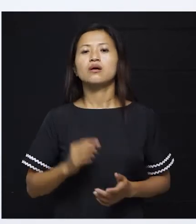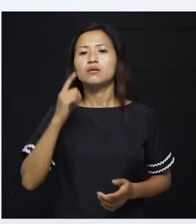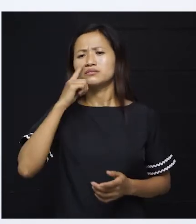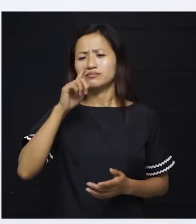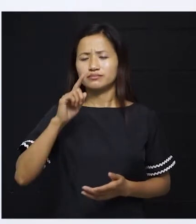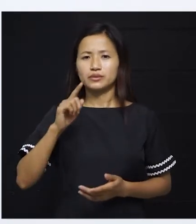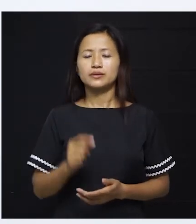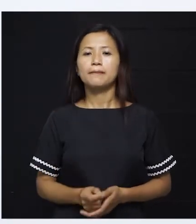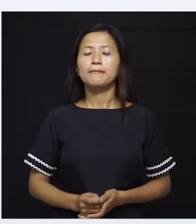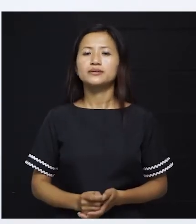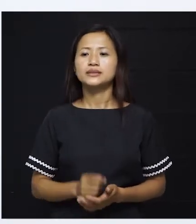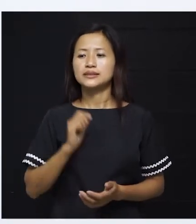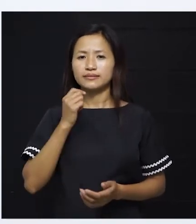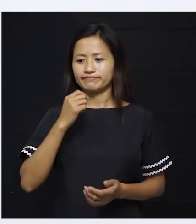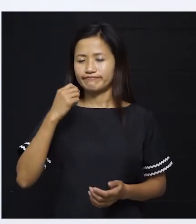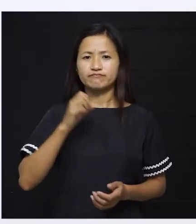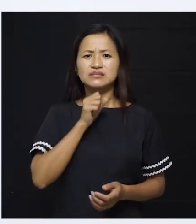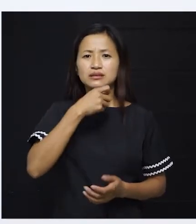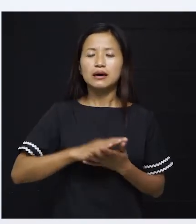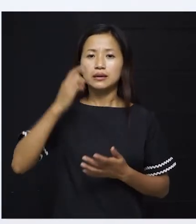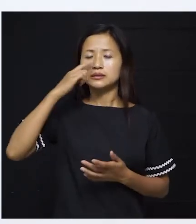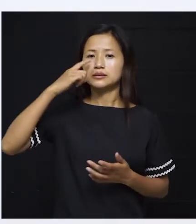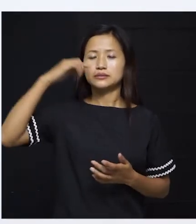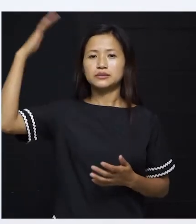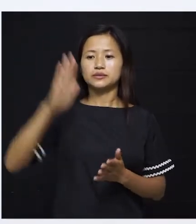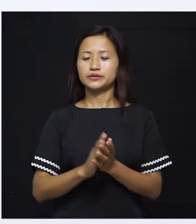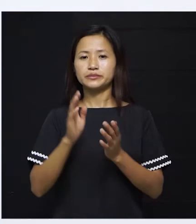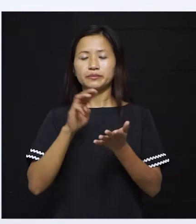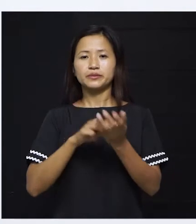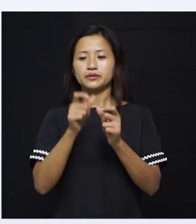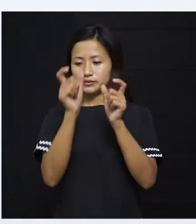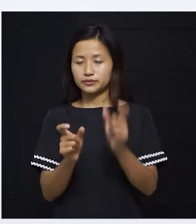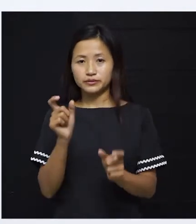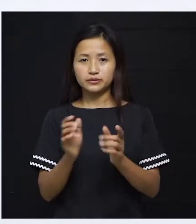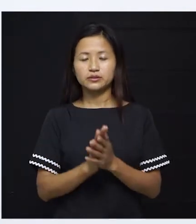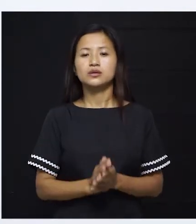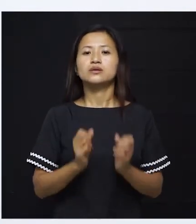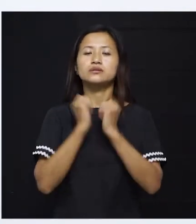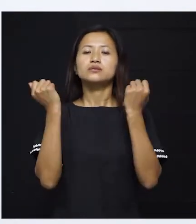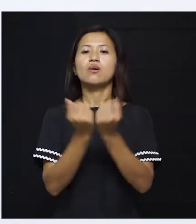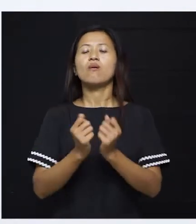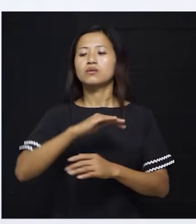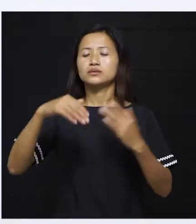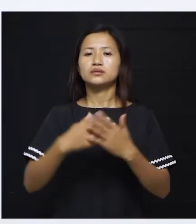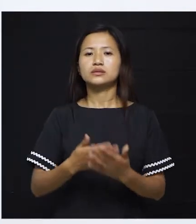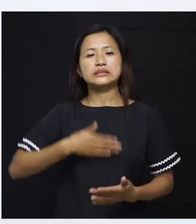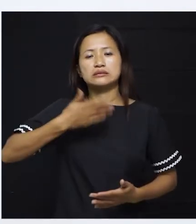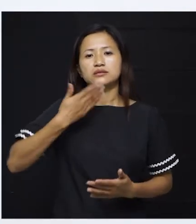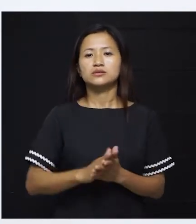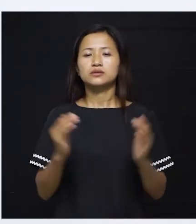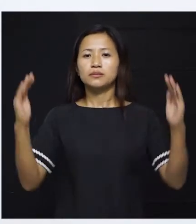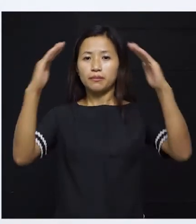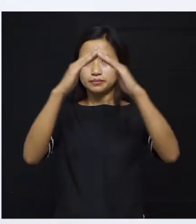mother, or once they also become an elder member in the society, how they should represent themselves. So all these things are taught in the morungs,